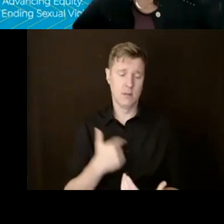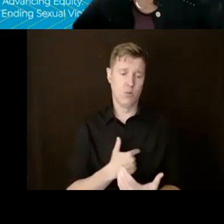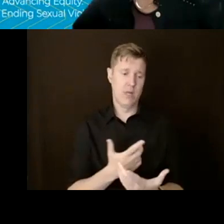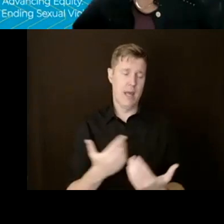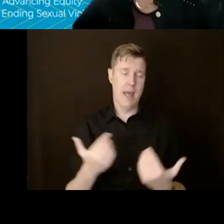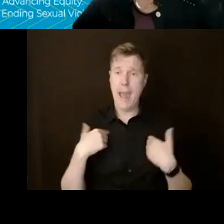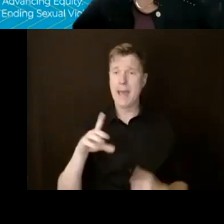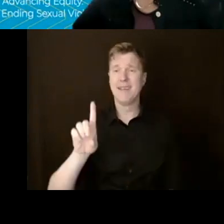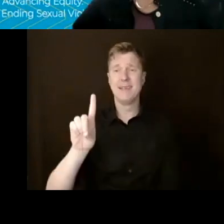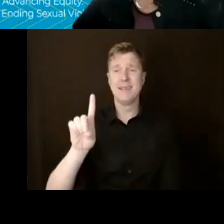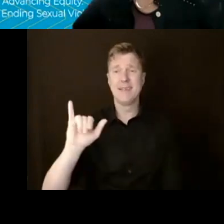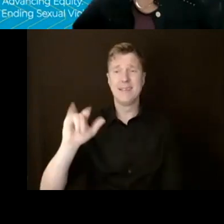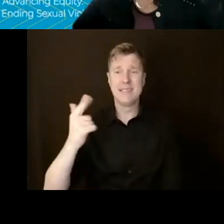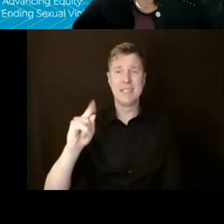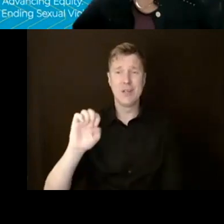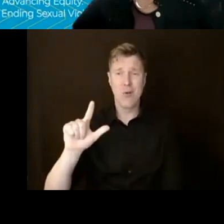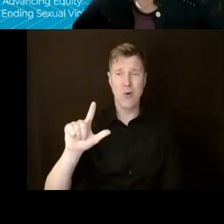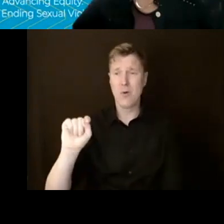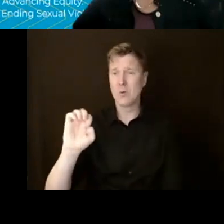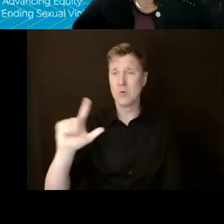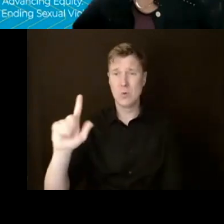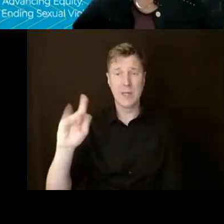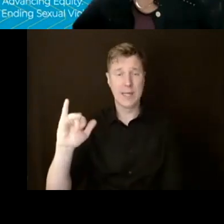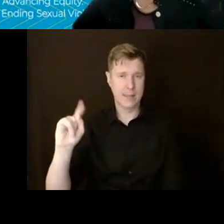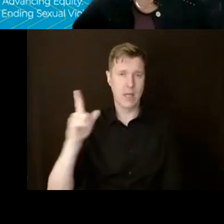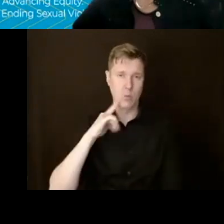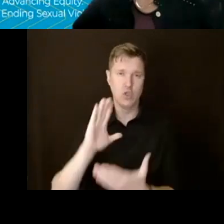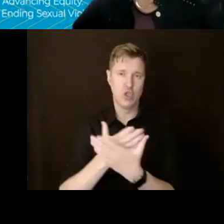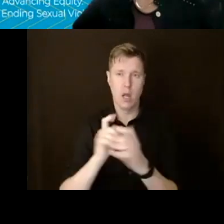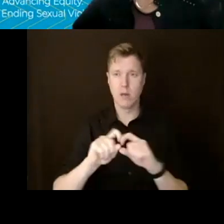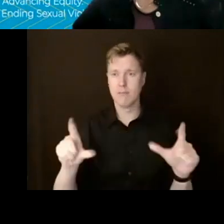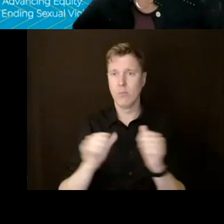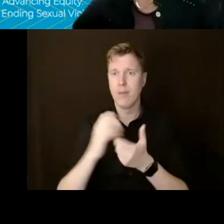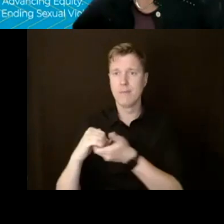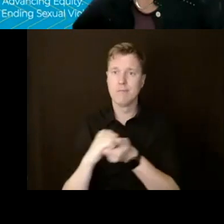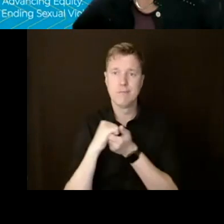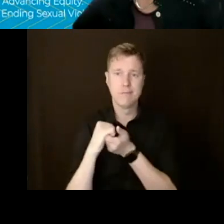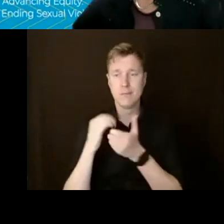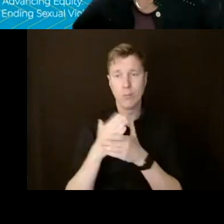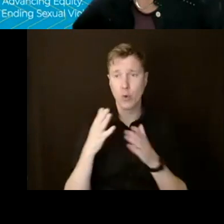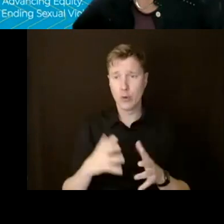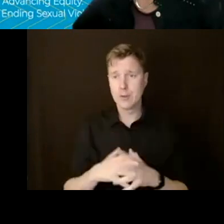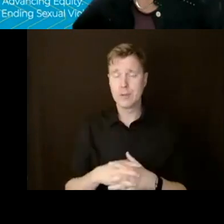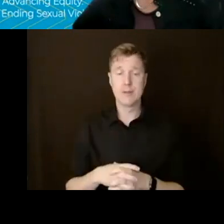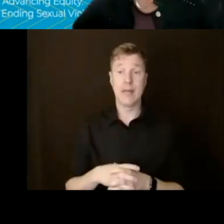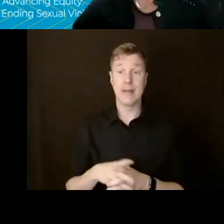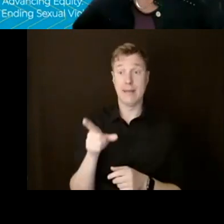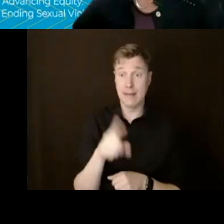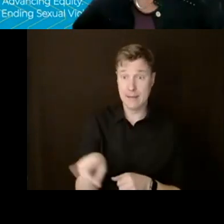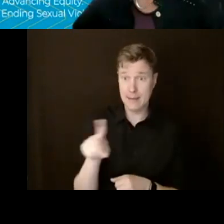digital toolkits that we share out with like coalition partners, and then they can like take